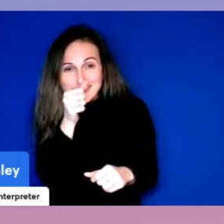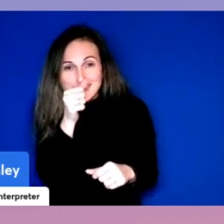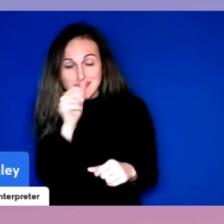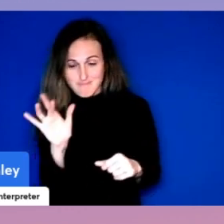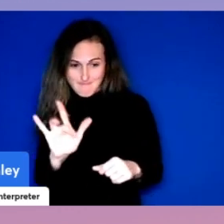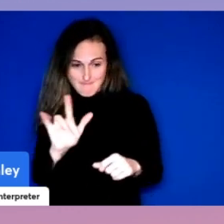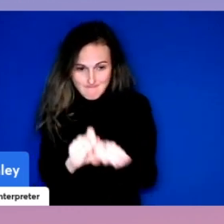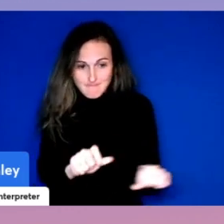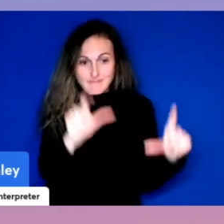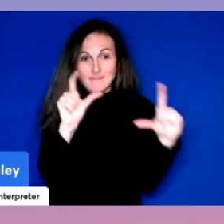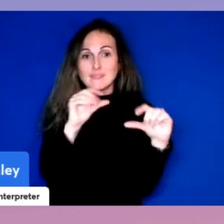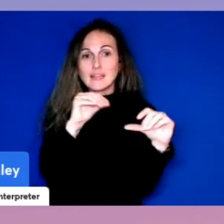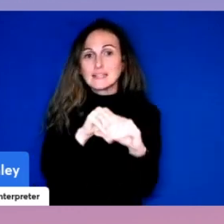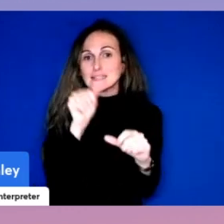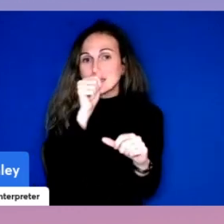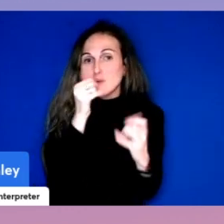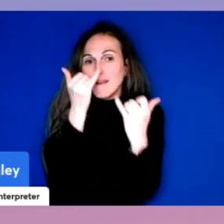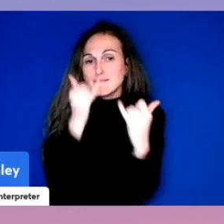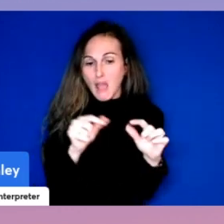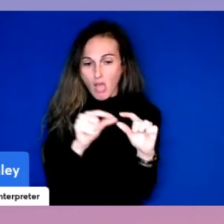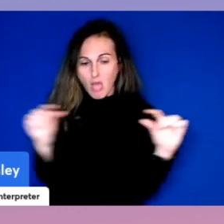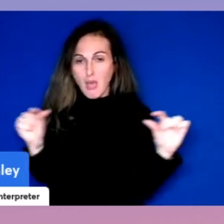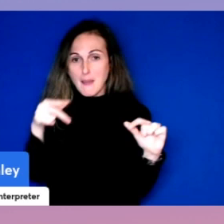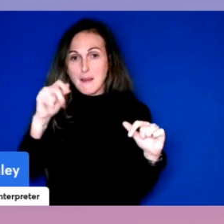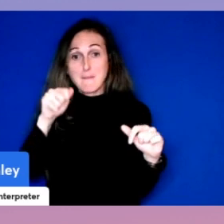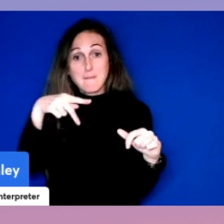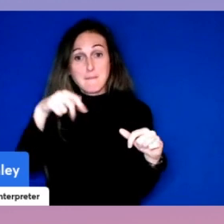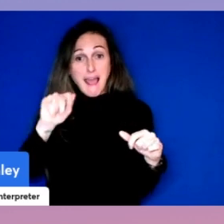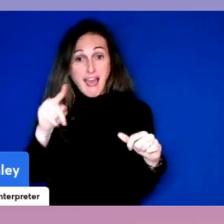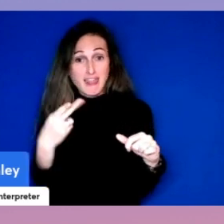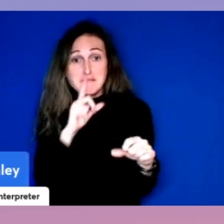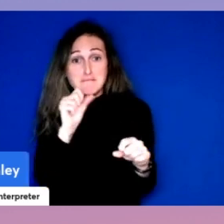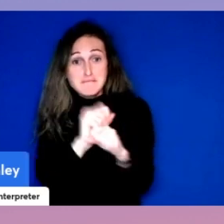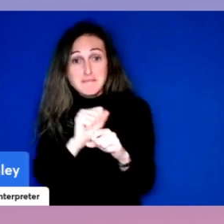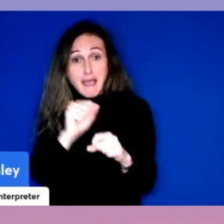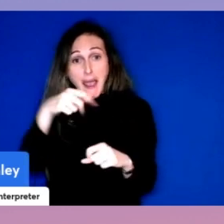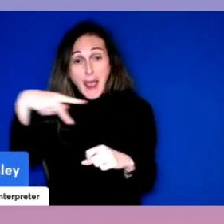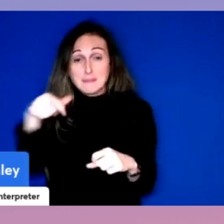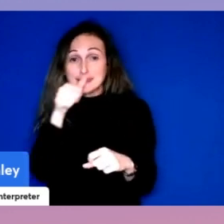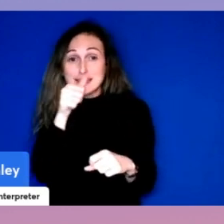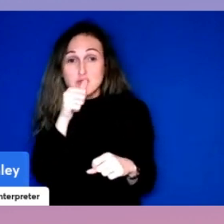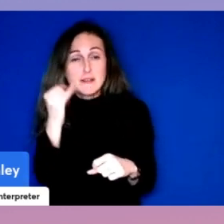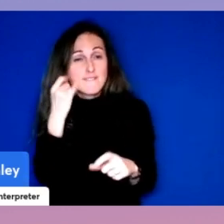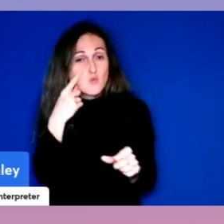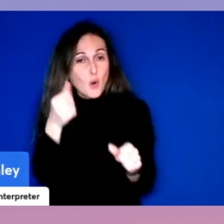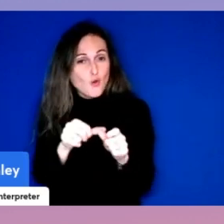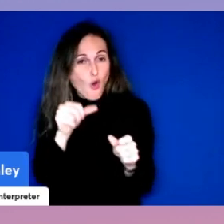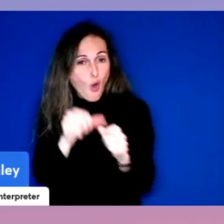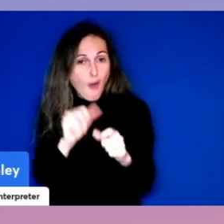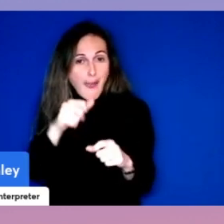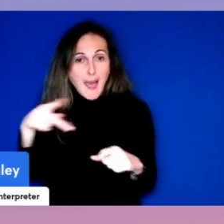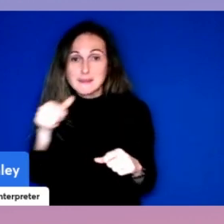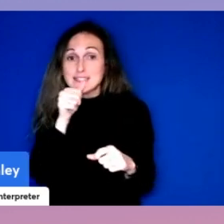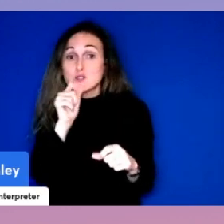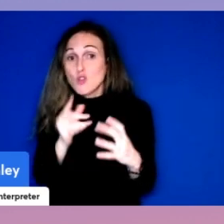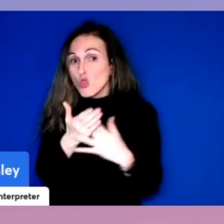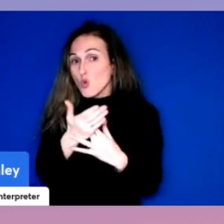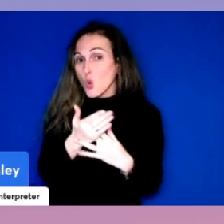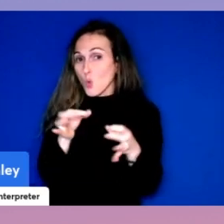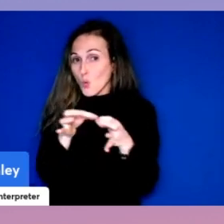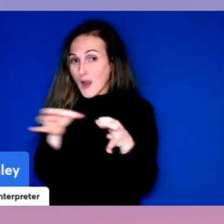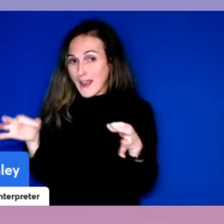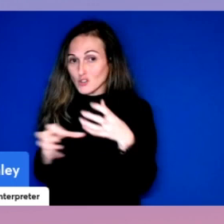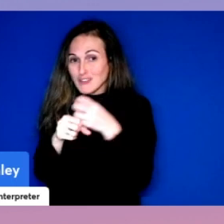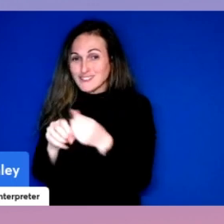secrets, now the path is app secrets. And if you recall, app secrets is through the annotations is where